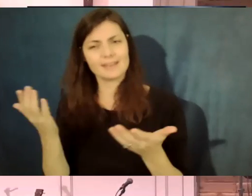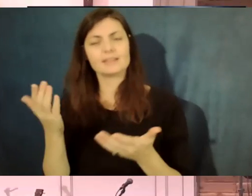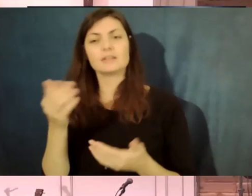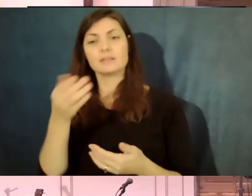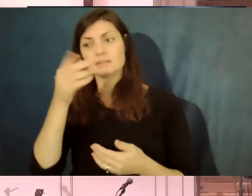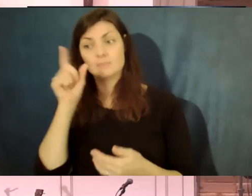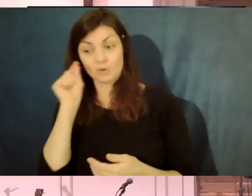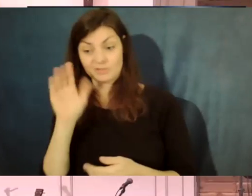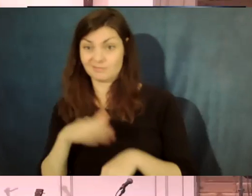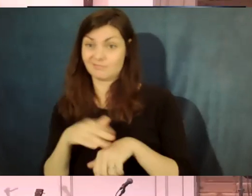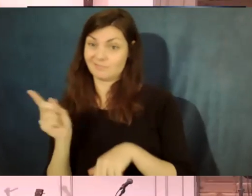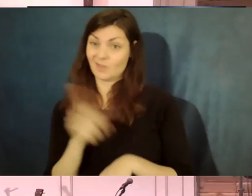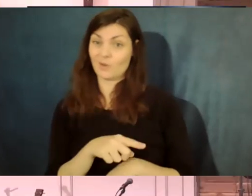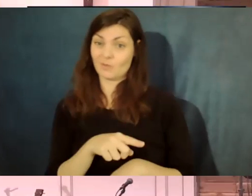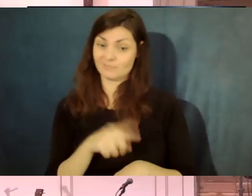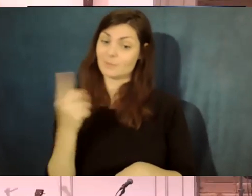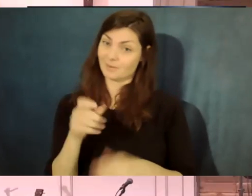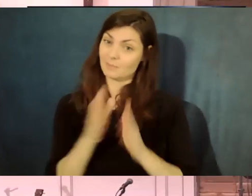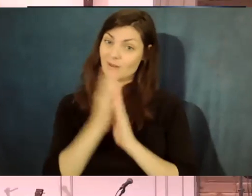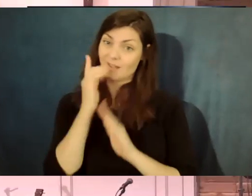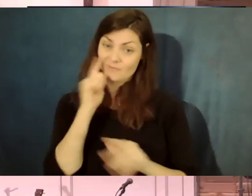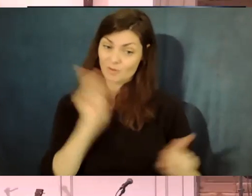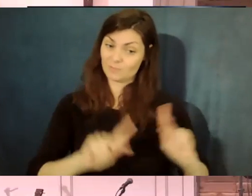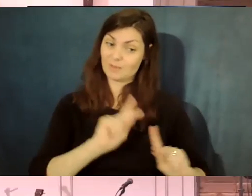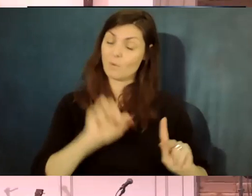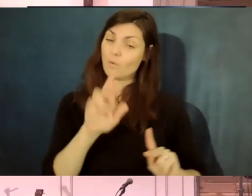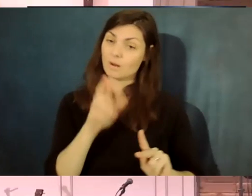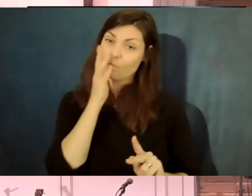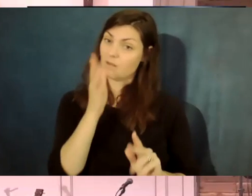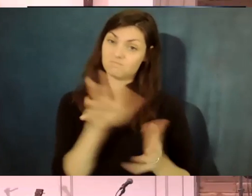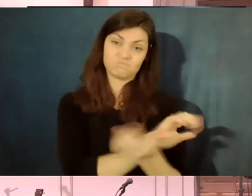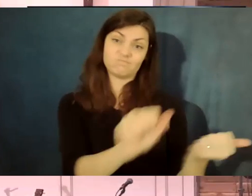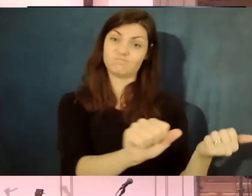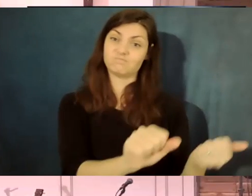down there. Because somebody needs to pray for these people or they'd be wiped out.